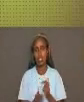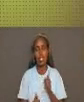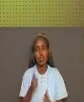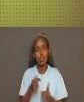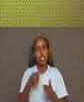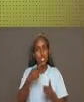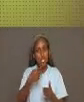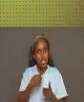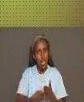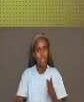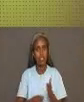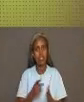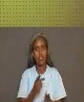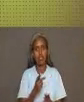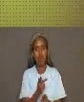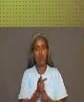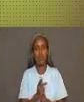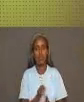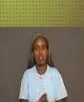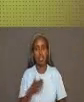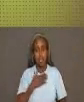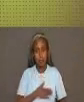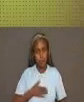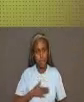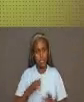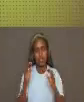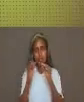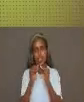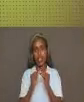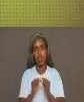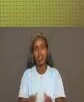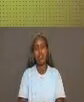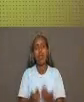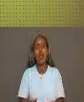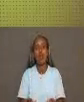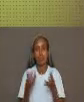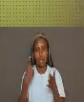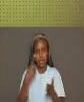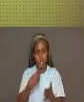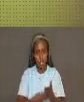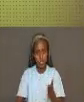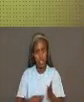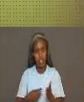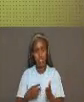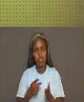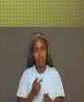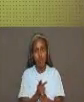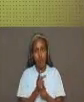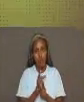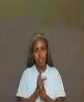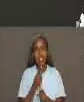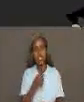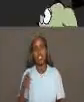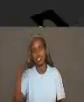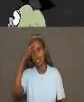tax is owed. Please calculate how much tax is owed in each case.